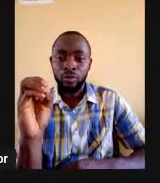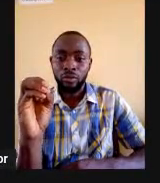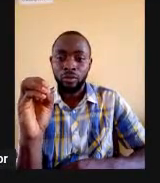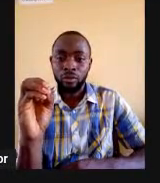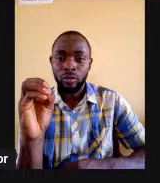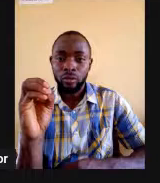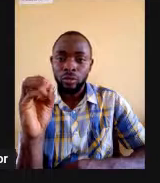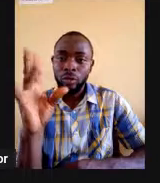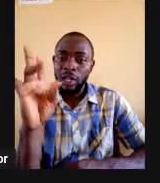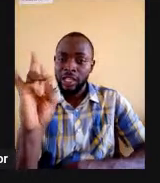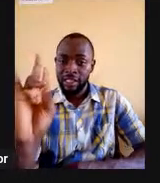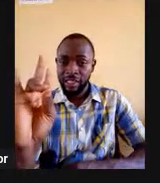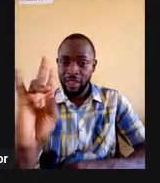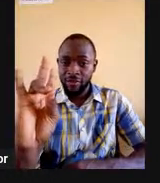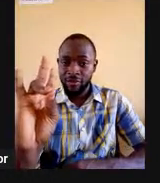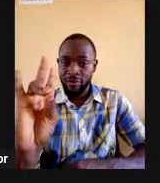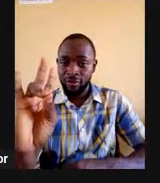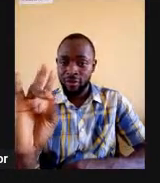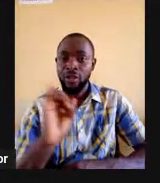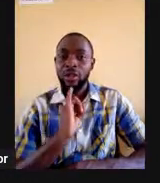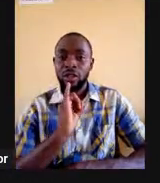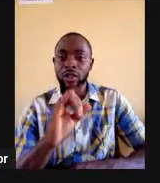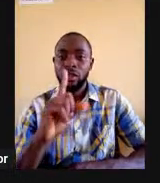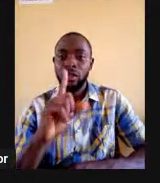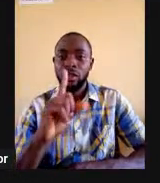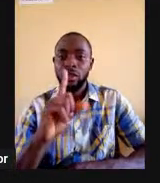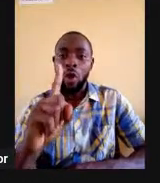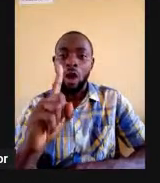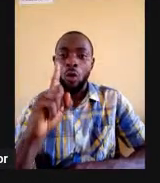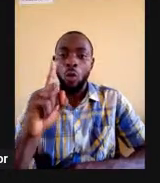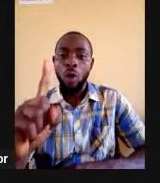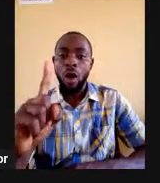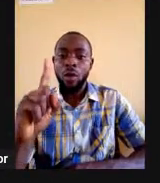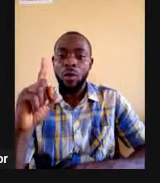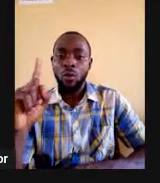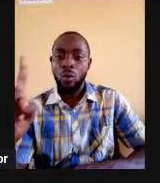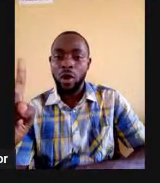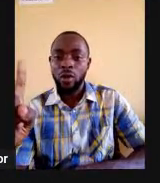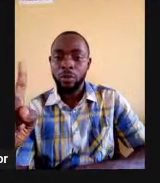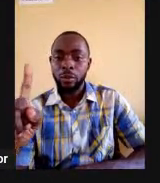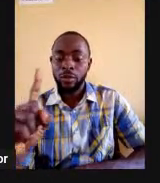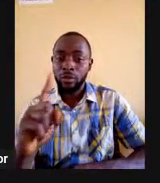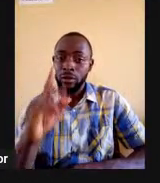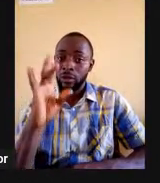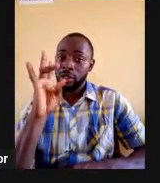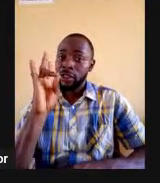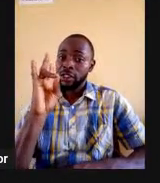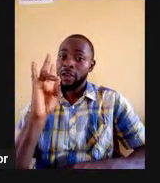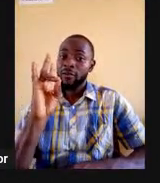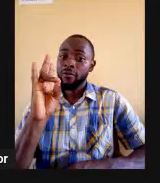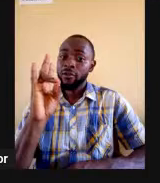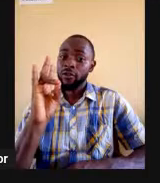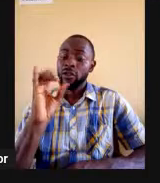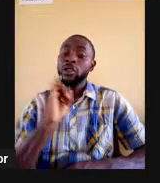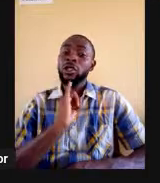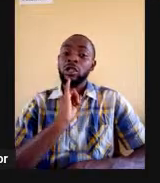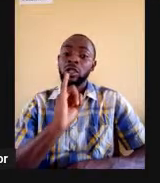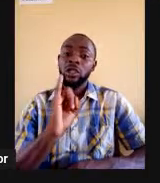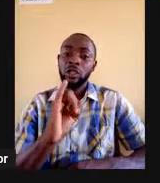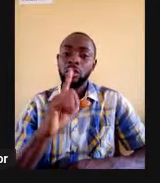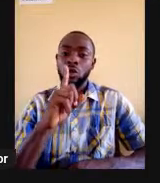7 in binary is 1 1 1. 7 in binary is 1 1